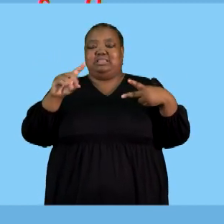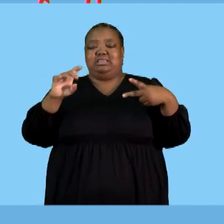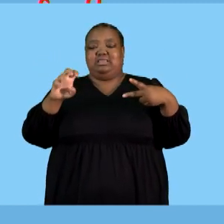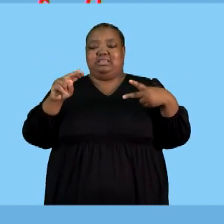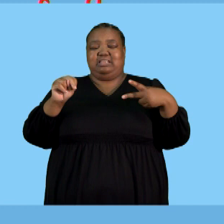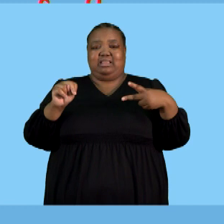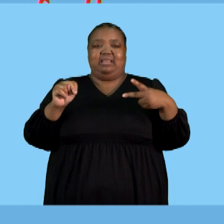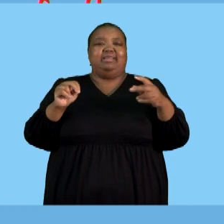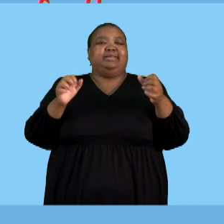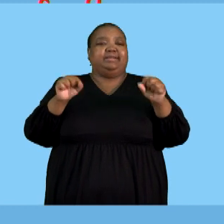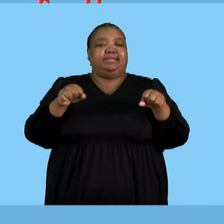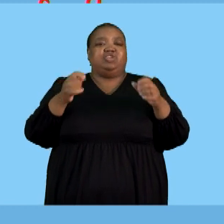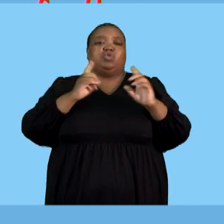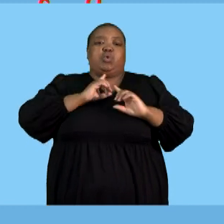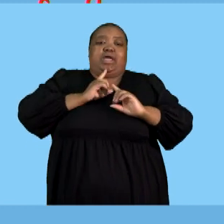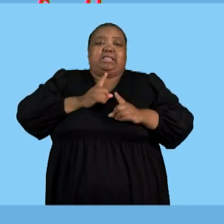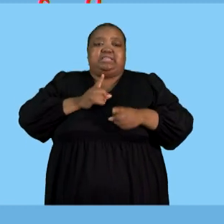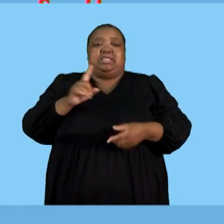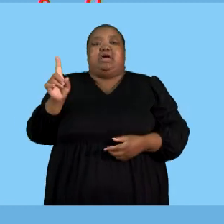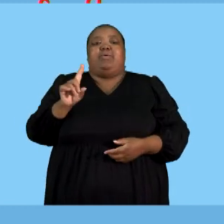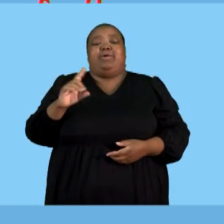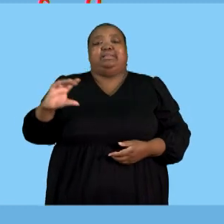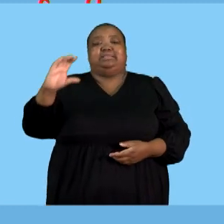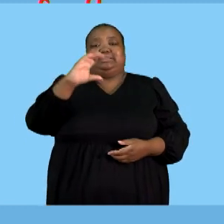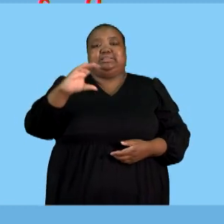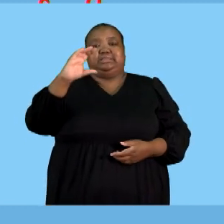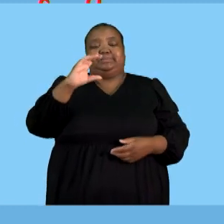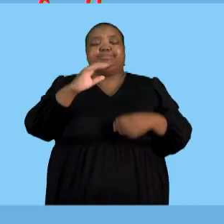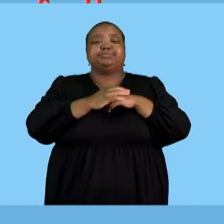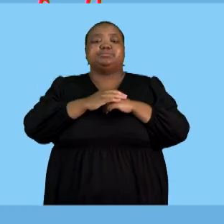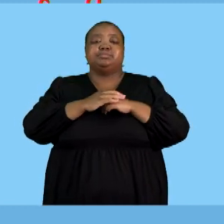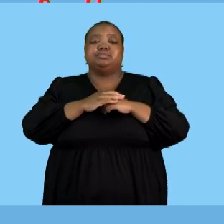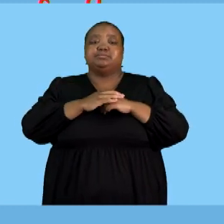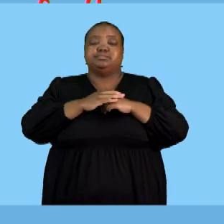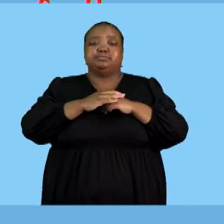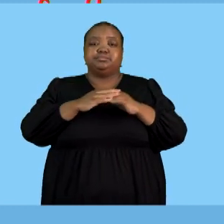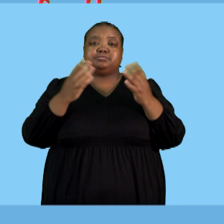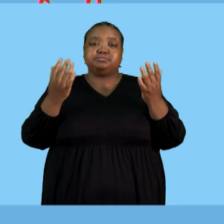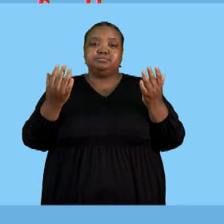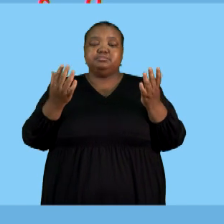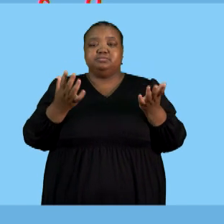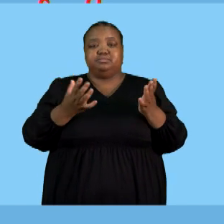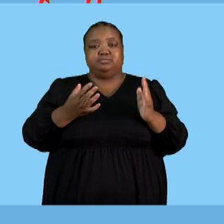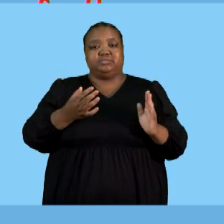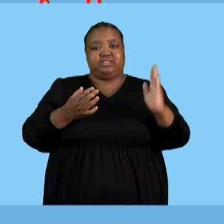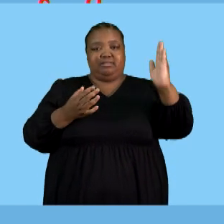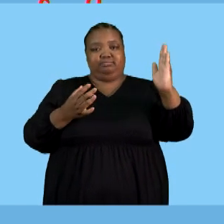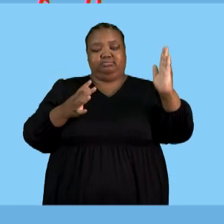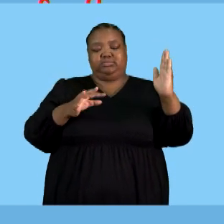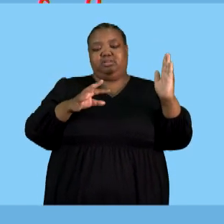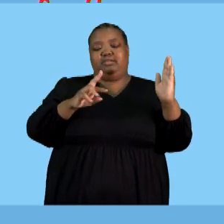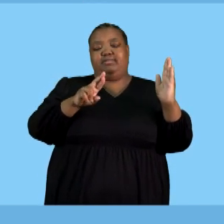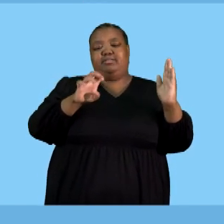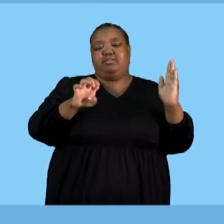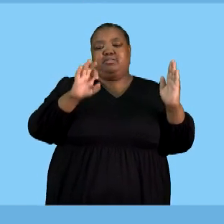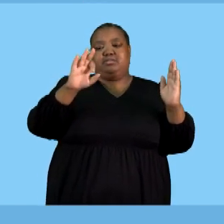our answer is also C in this case. So if now the angle of reflection, if